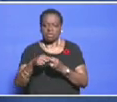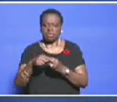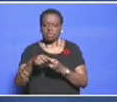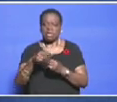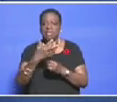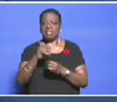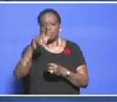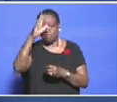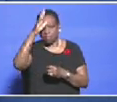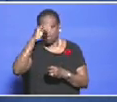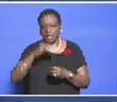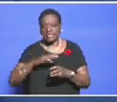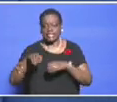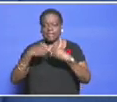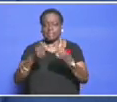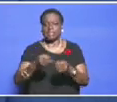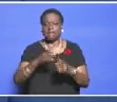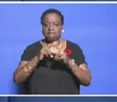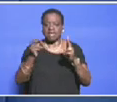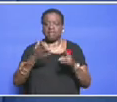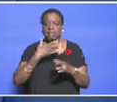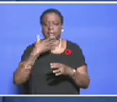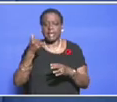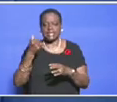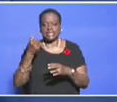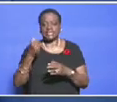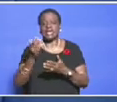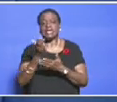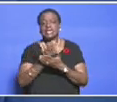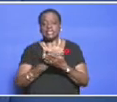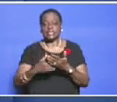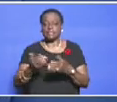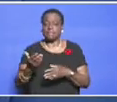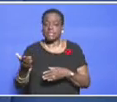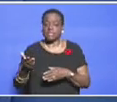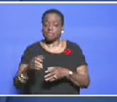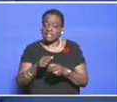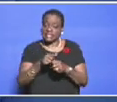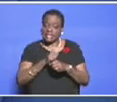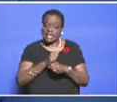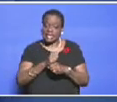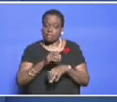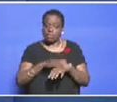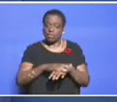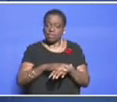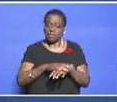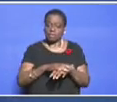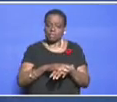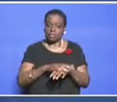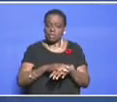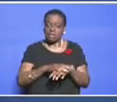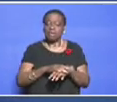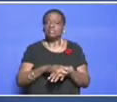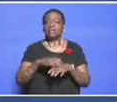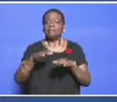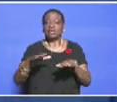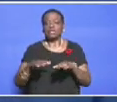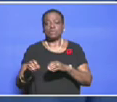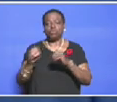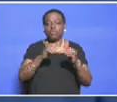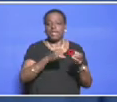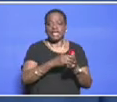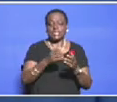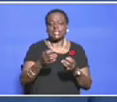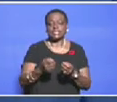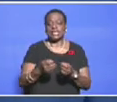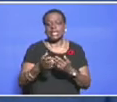very best. We got some things we got to tighten up on the offensive end. The ball is sticking. We're not moving it as fluidly as we want to. But